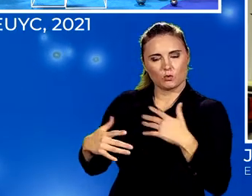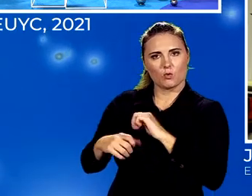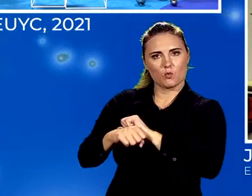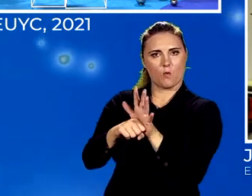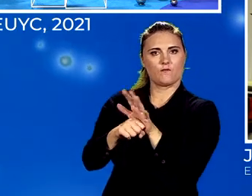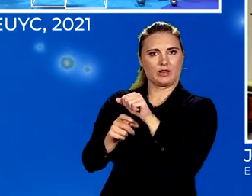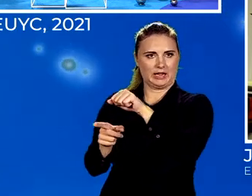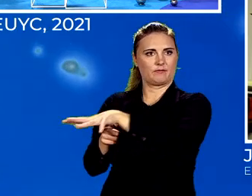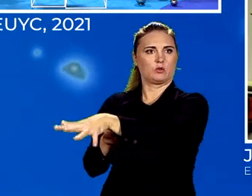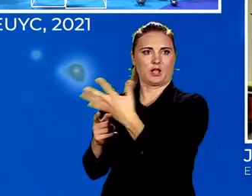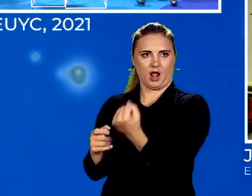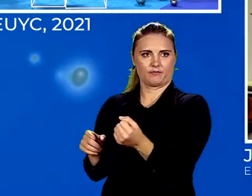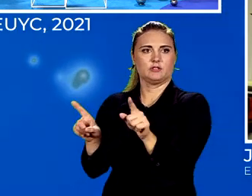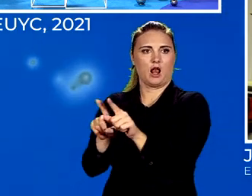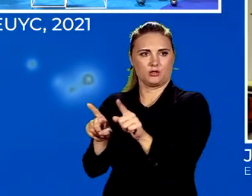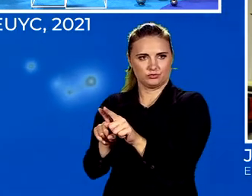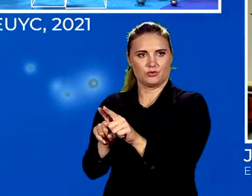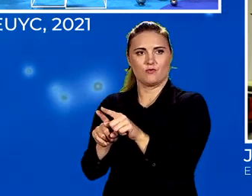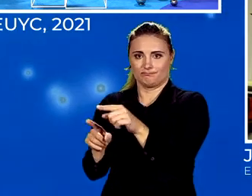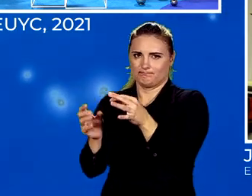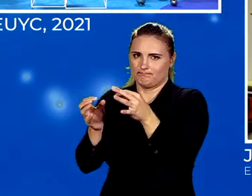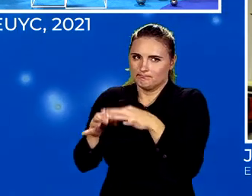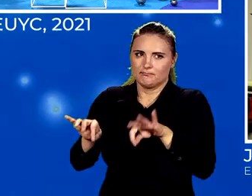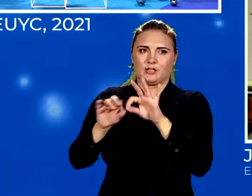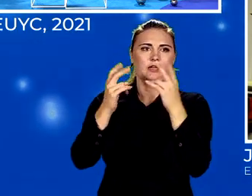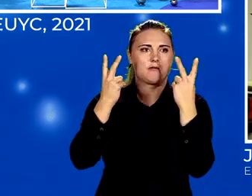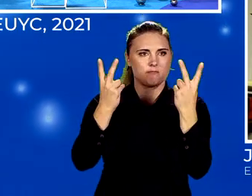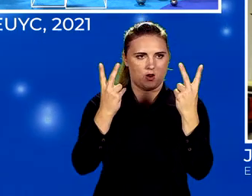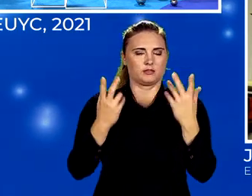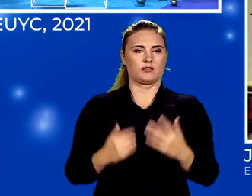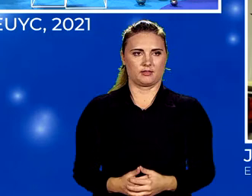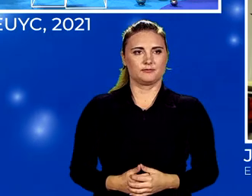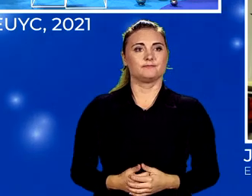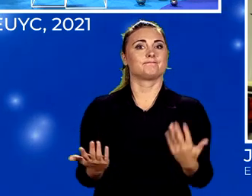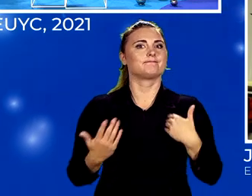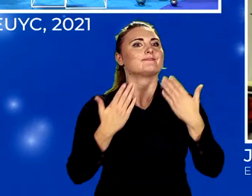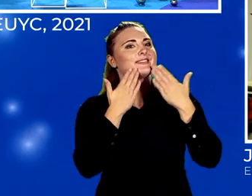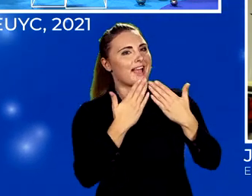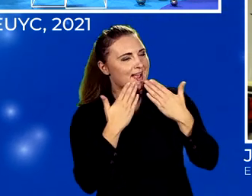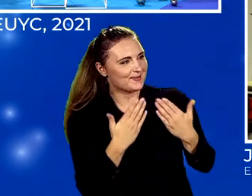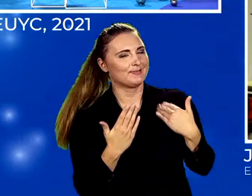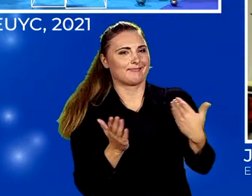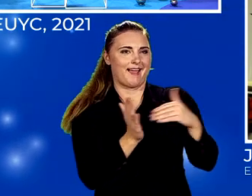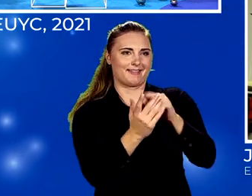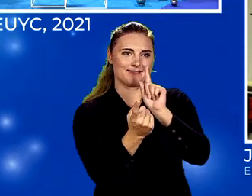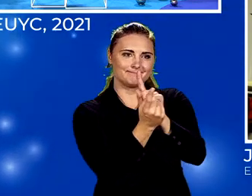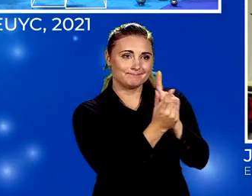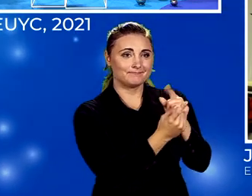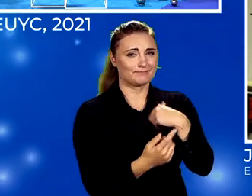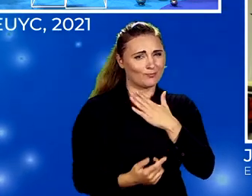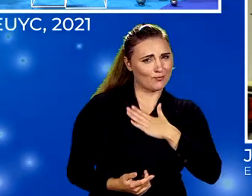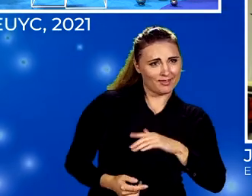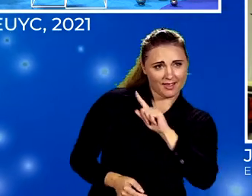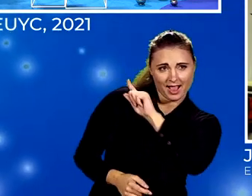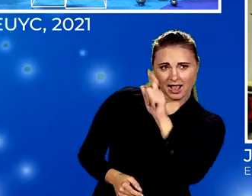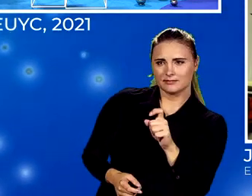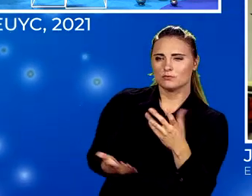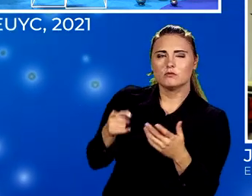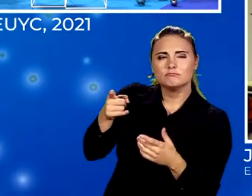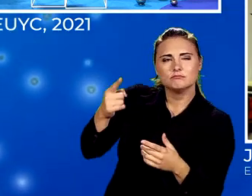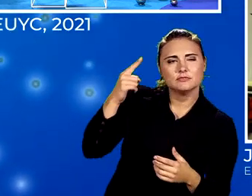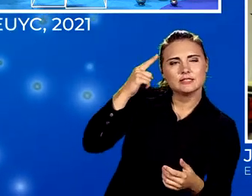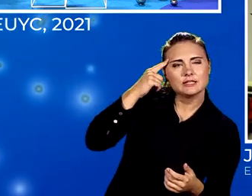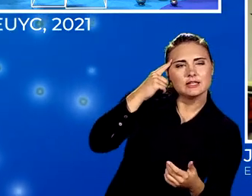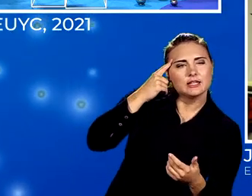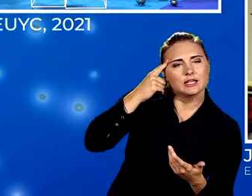should have their role. So Jasna, nice to see you again. We would like to ask you, what do you think, what should be the role of the young people